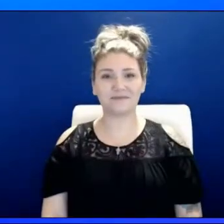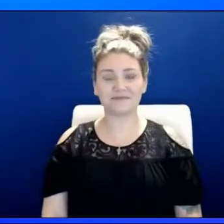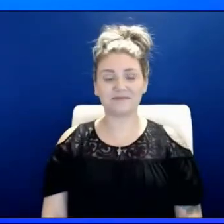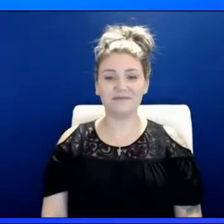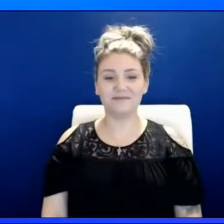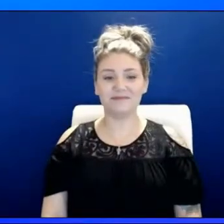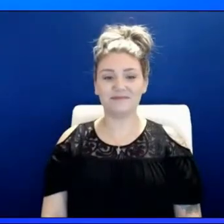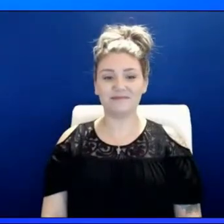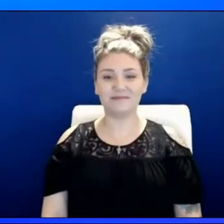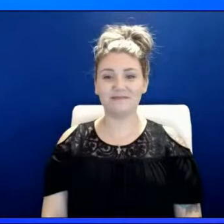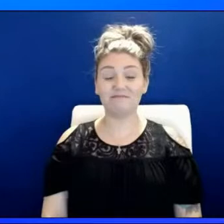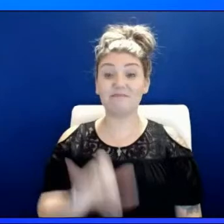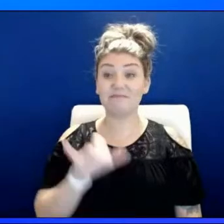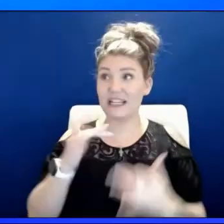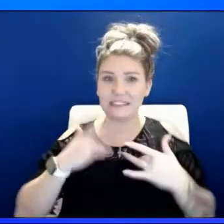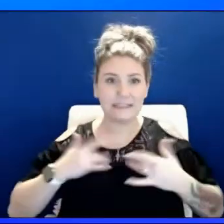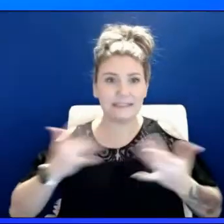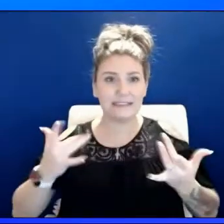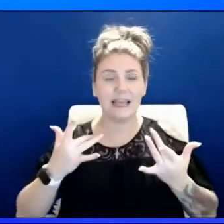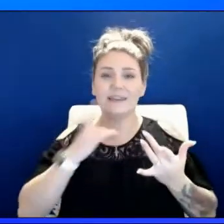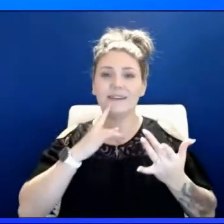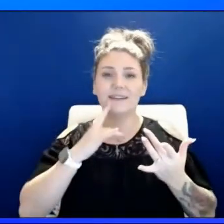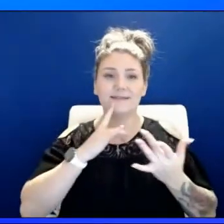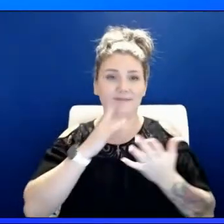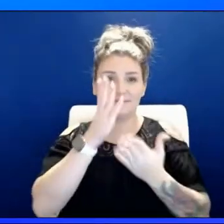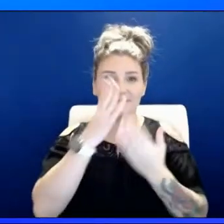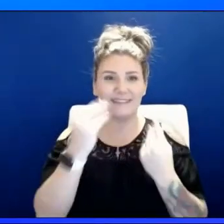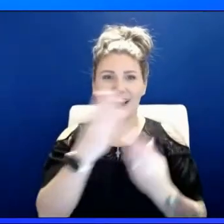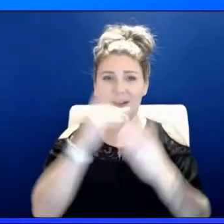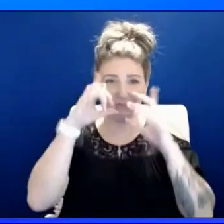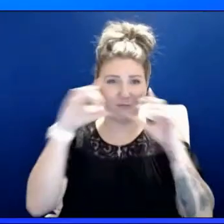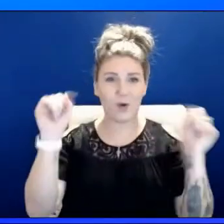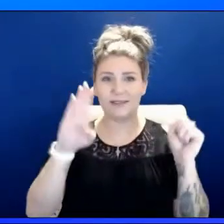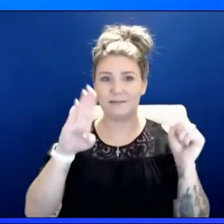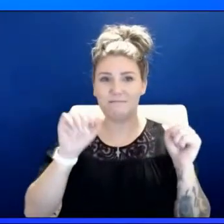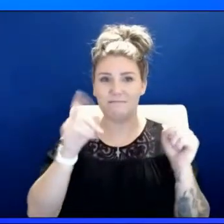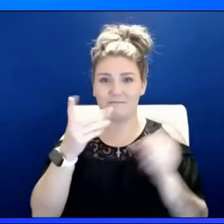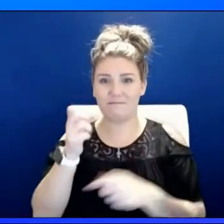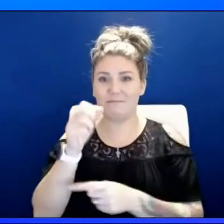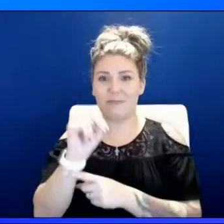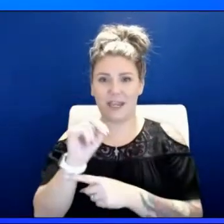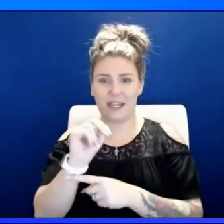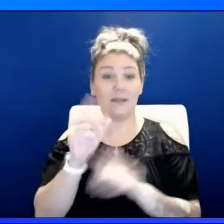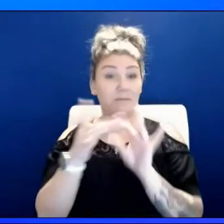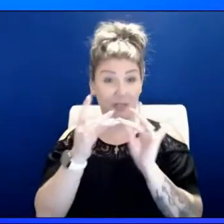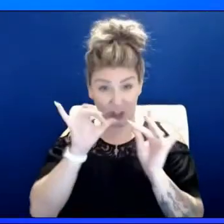be exciting data. I think President Biden even referred to this in the State of the